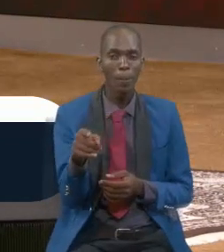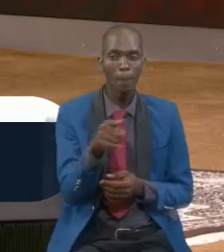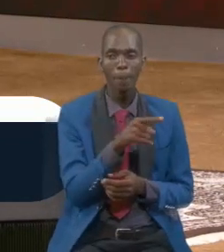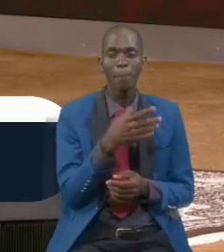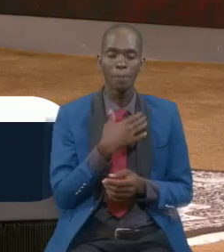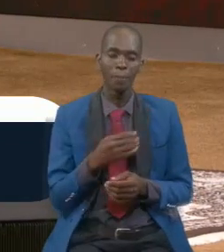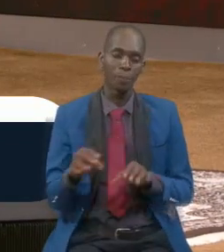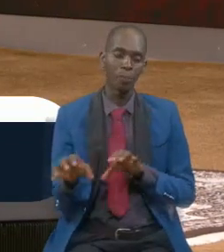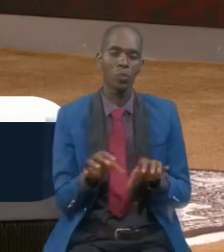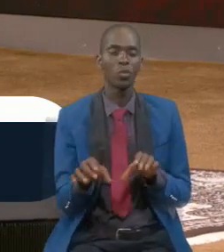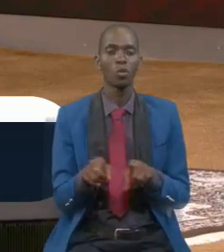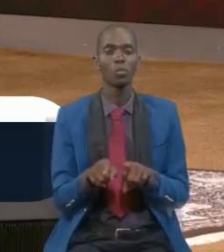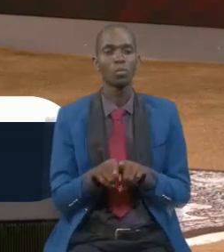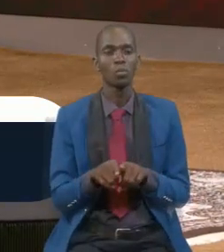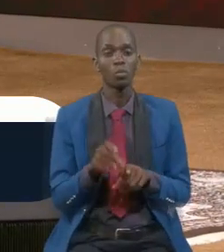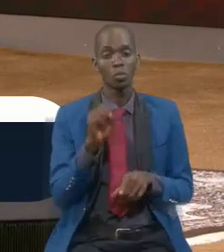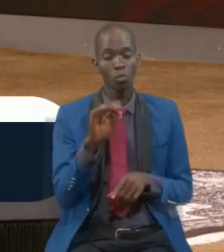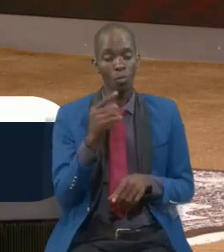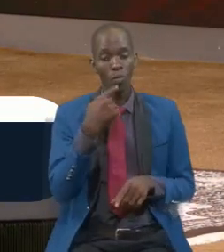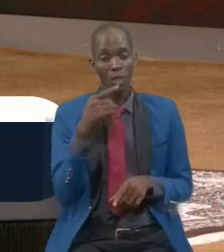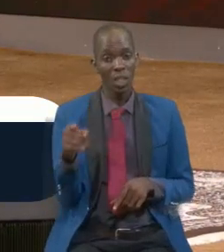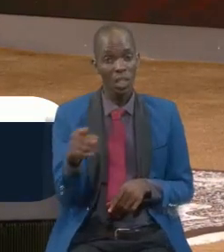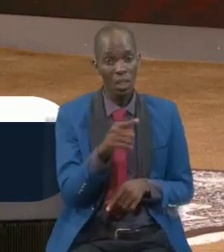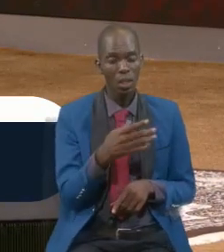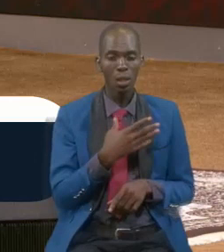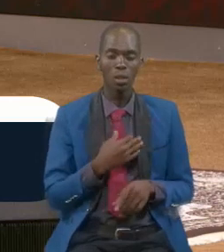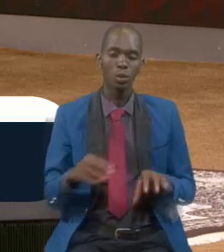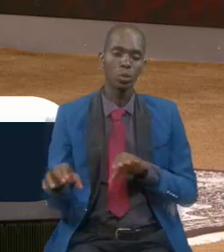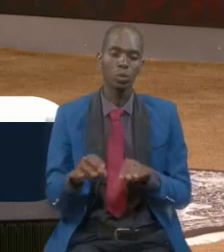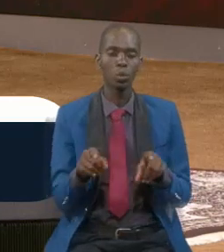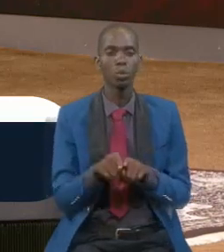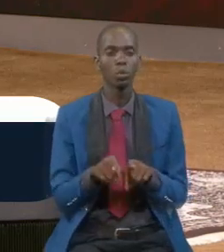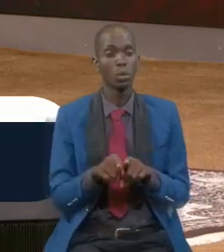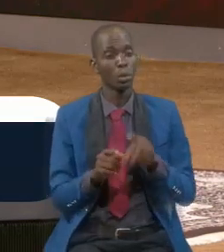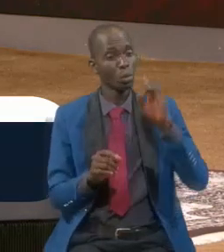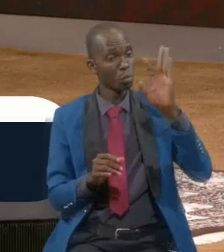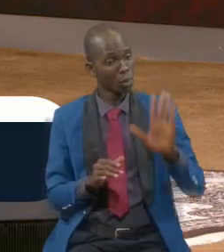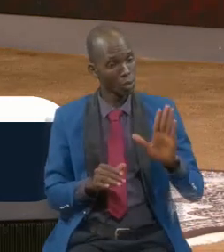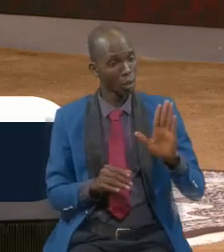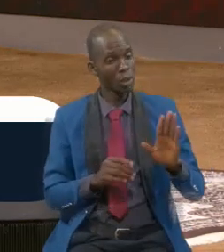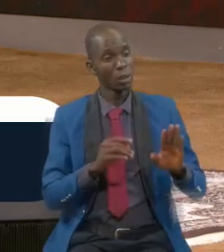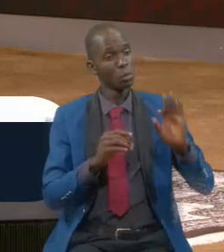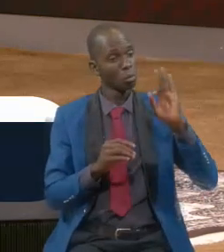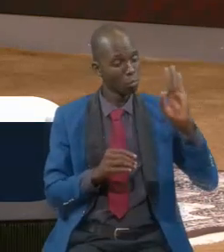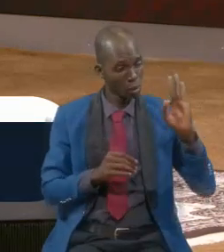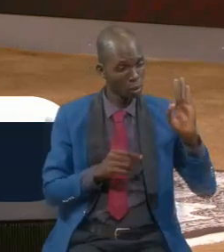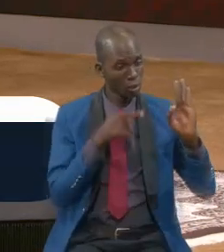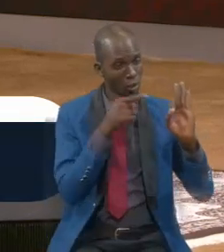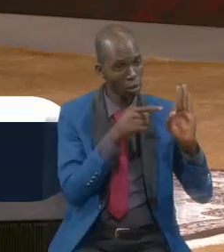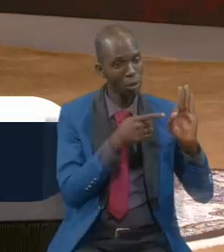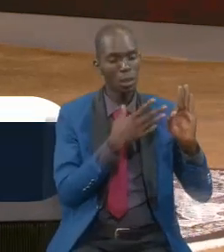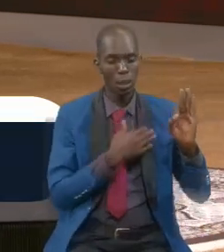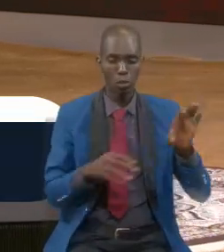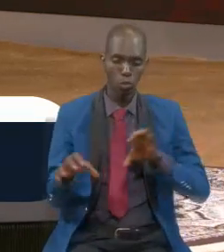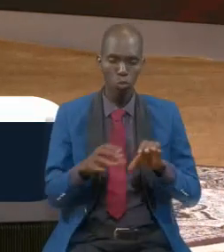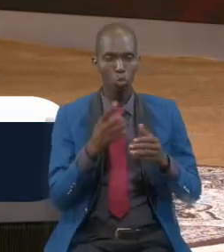so do so speak ye and so do preacher so speak ye and